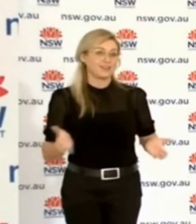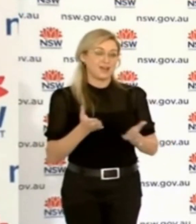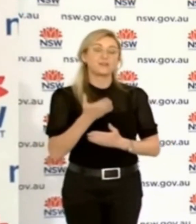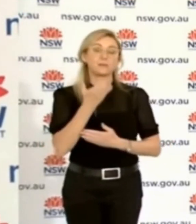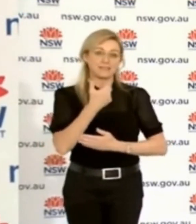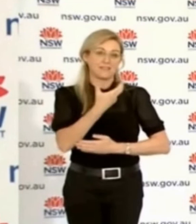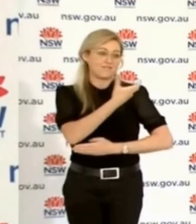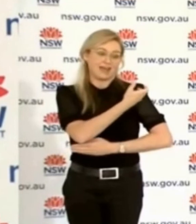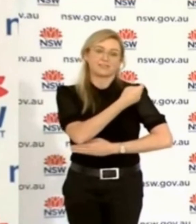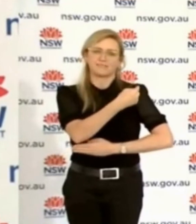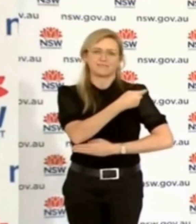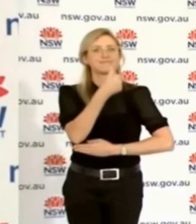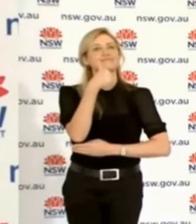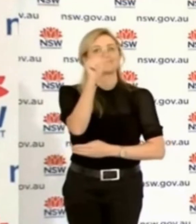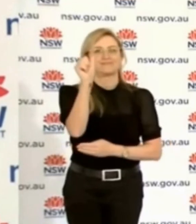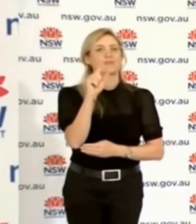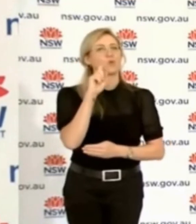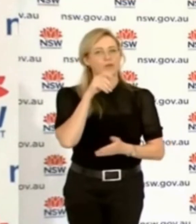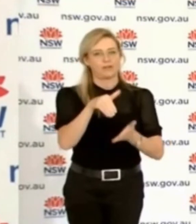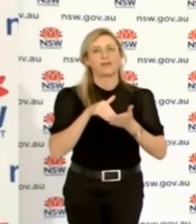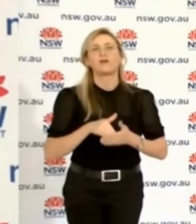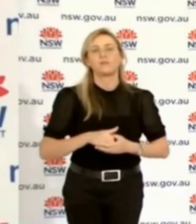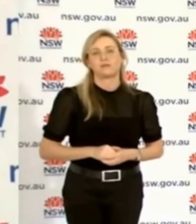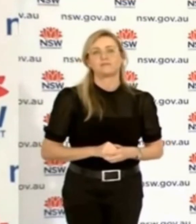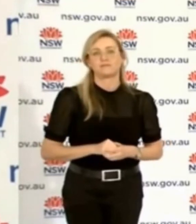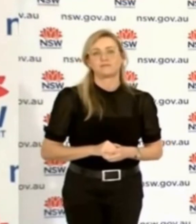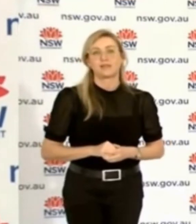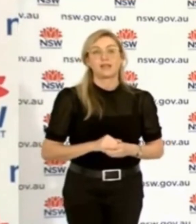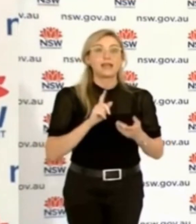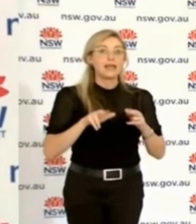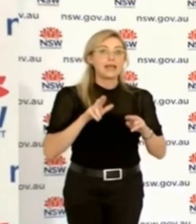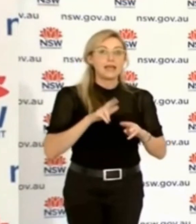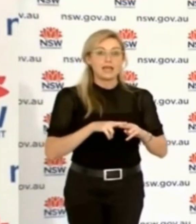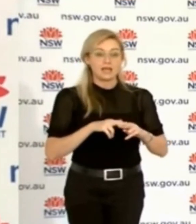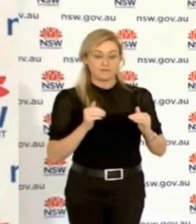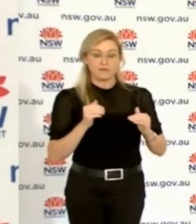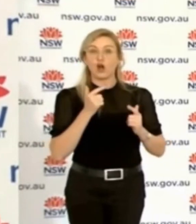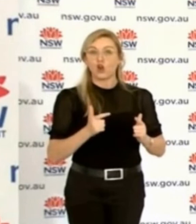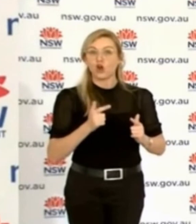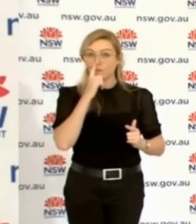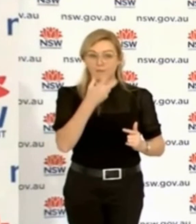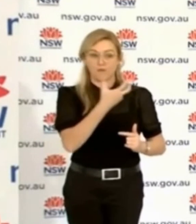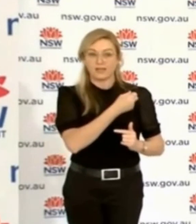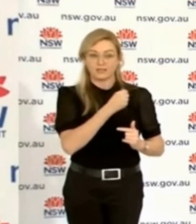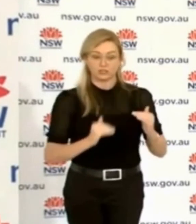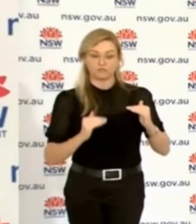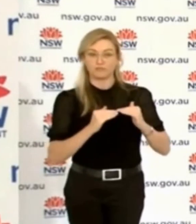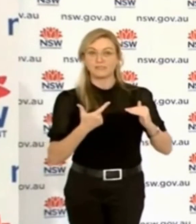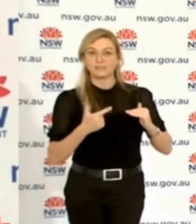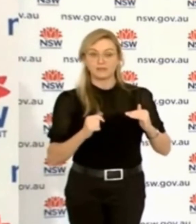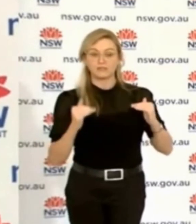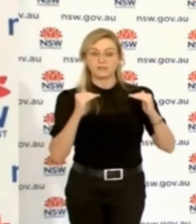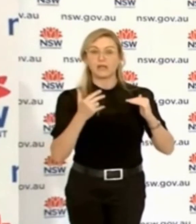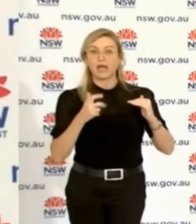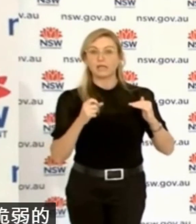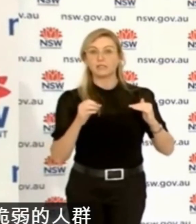work, vaccines are effective, and the higher the level of vaccination, and if we can deliver that to the most vulnerable of